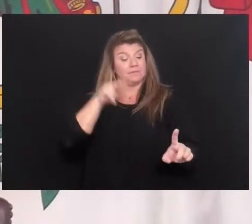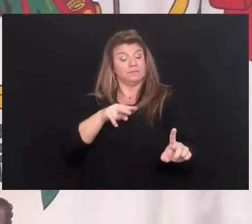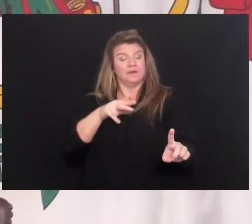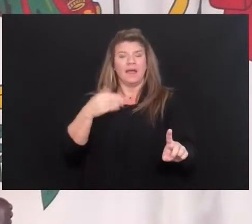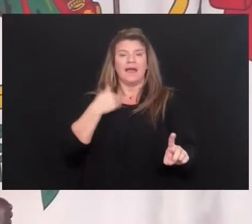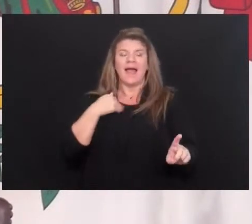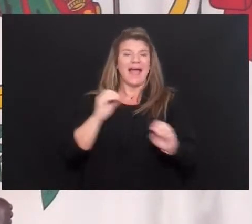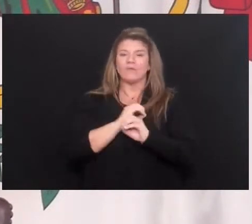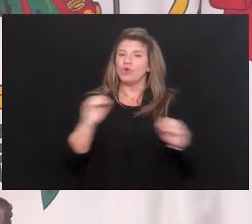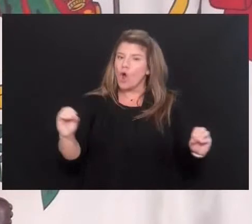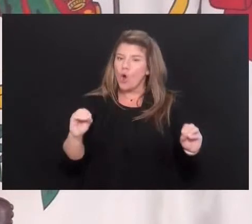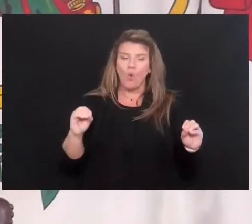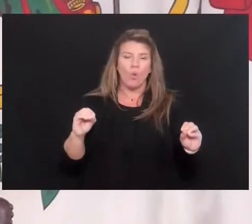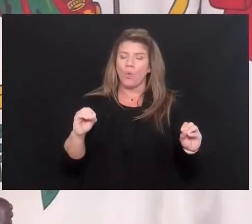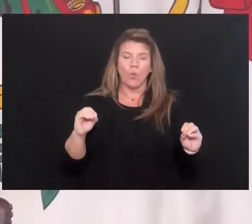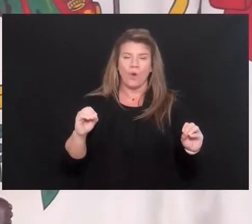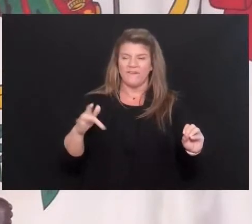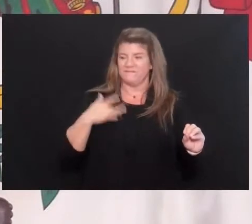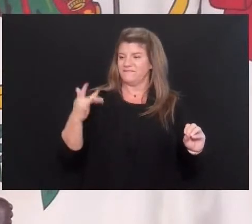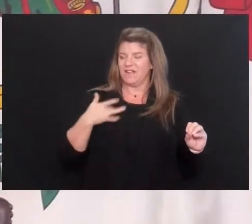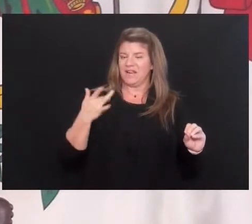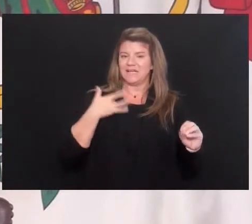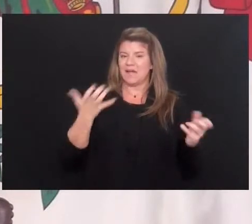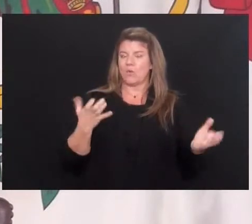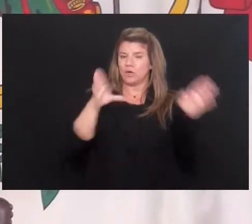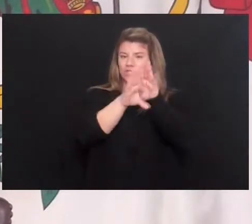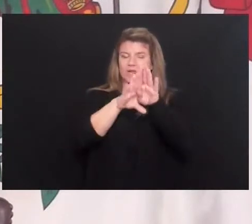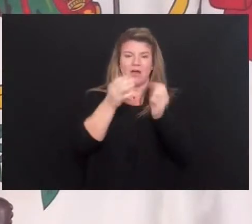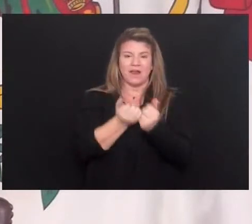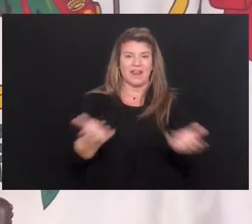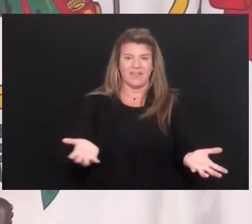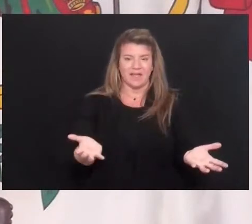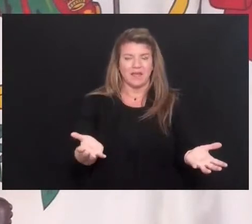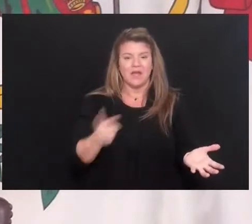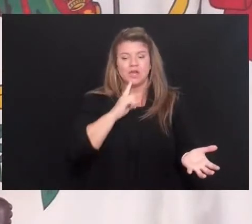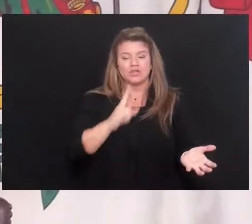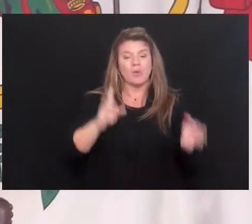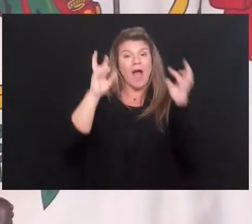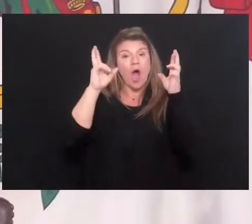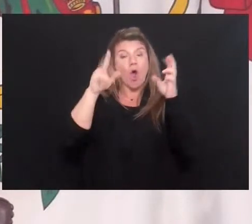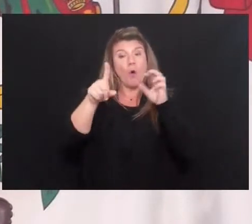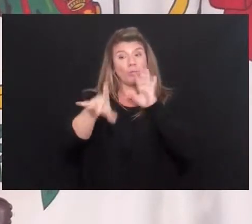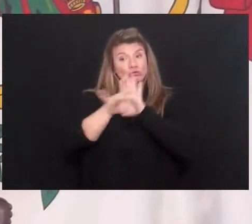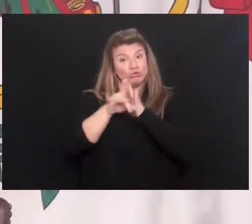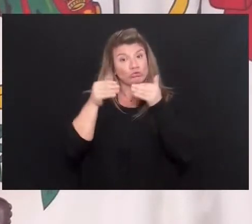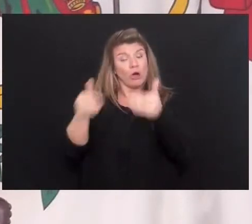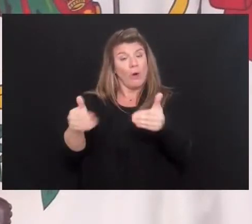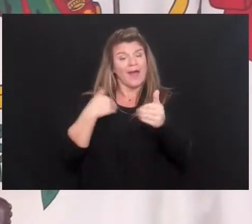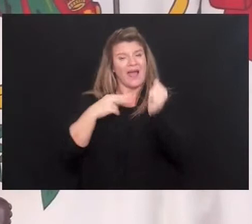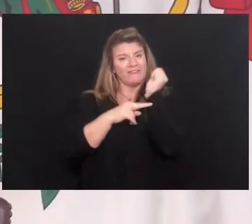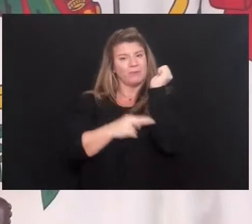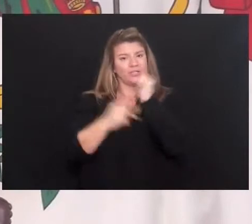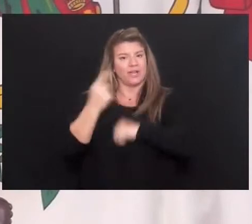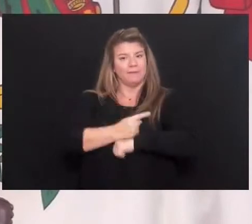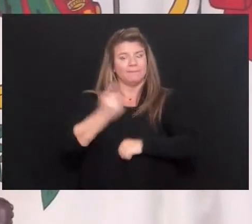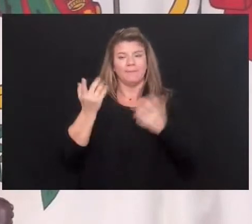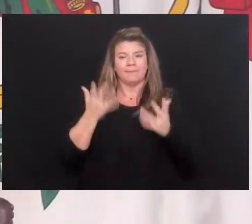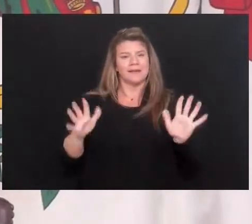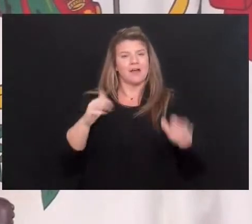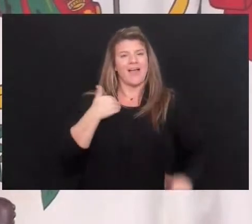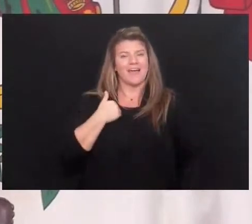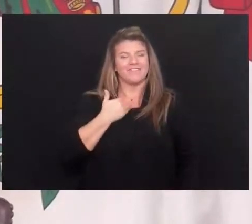no intentions whatsoever of shutting down these large events. So I hope they choose to have Bridge Day. But that's all I got right